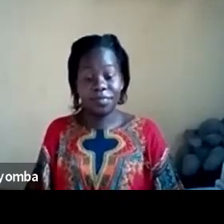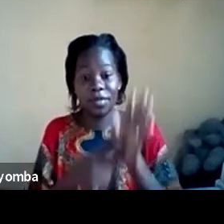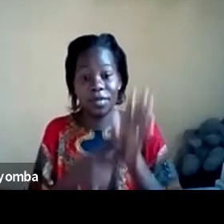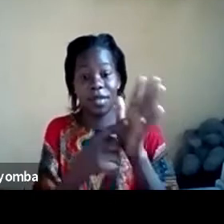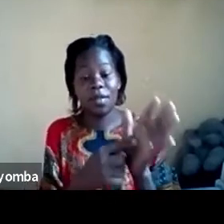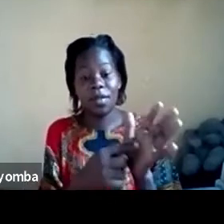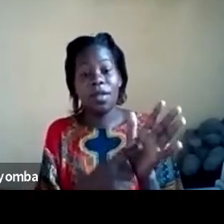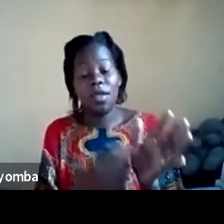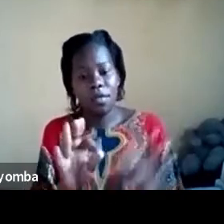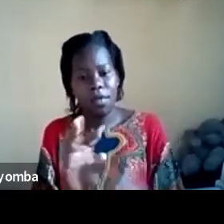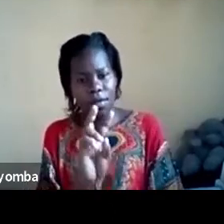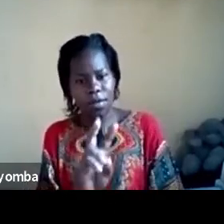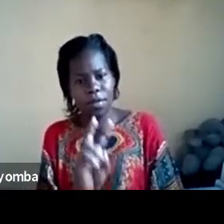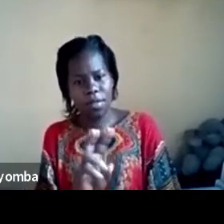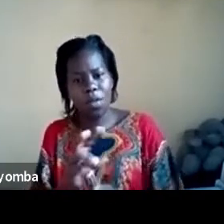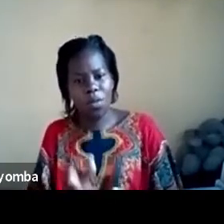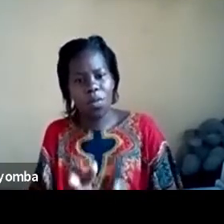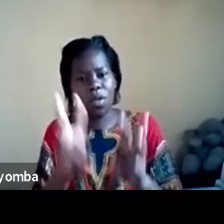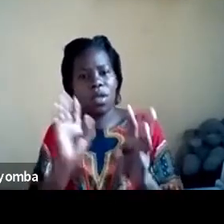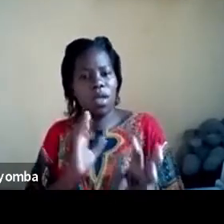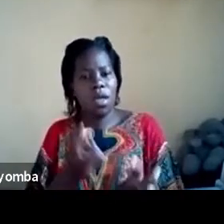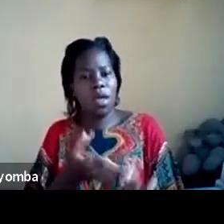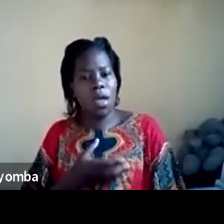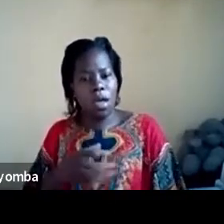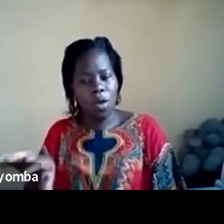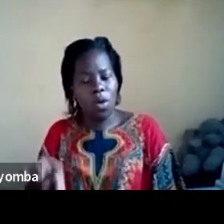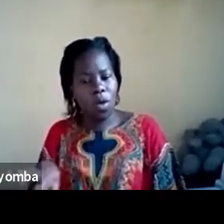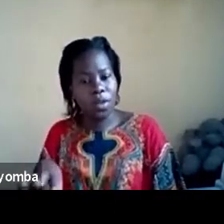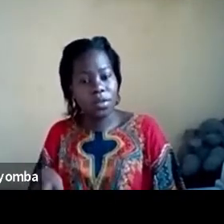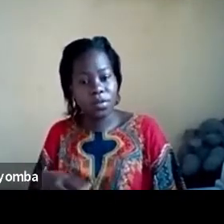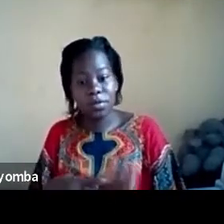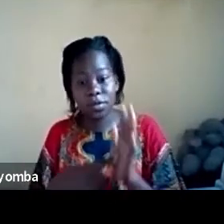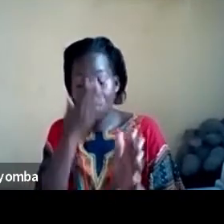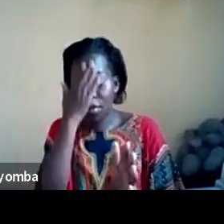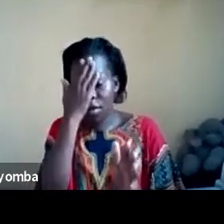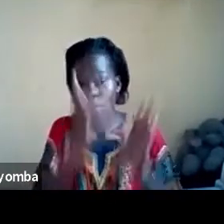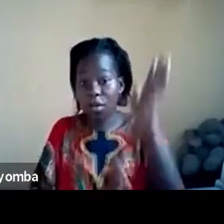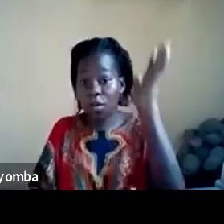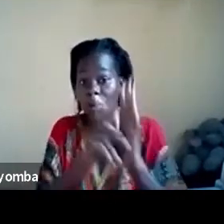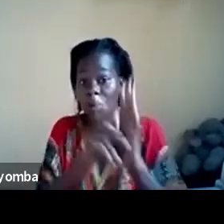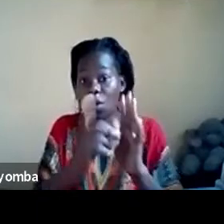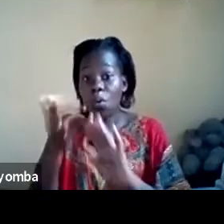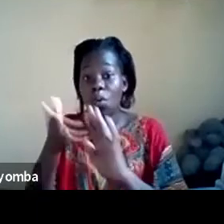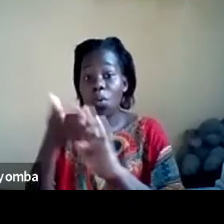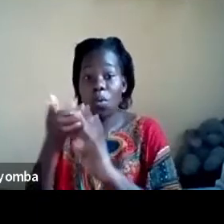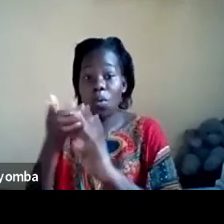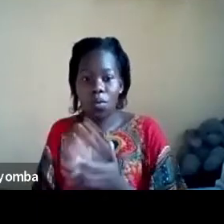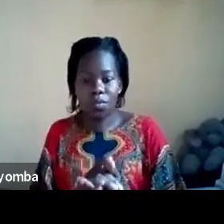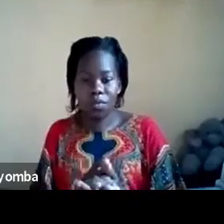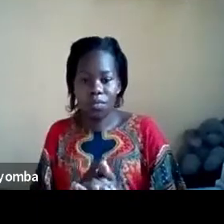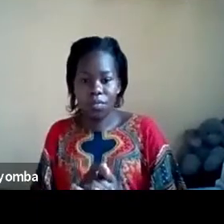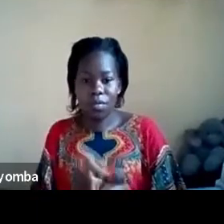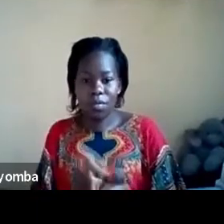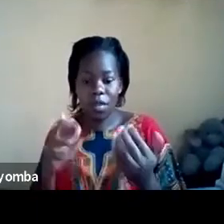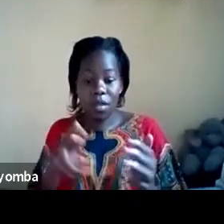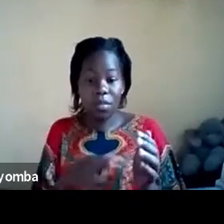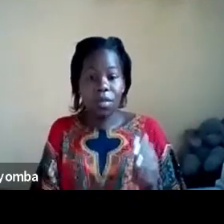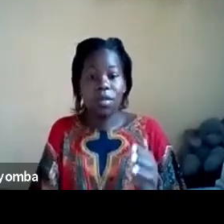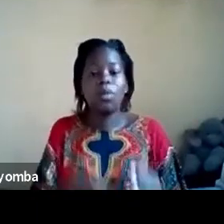the way our cities are developing, like Mbarara in particular, I was equally blown away. It's no wonder that some of these minerals are more expensive in those